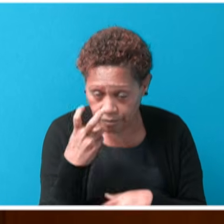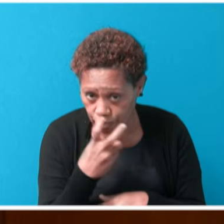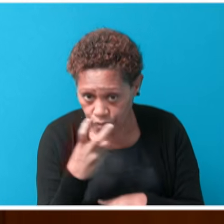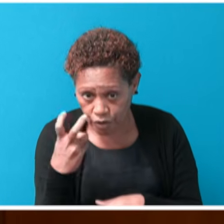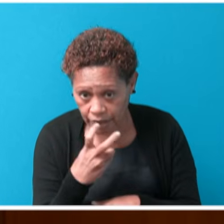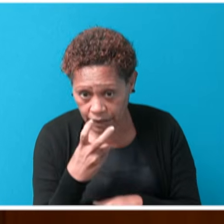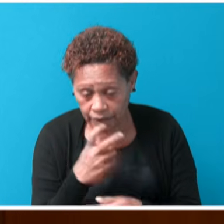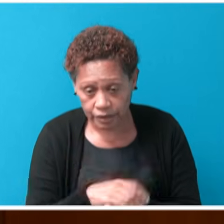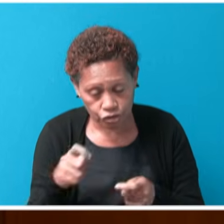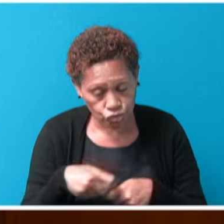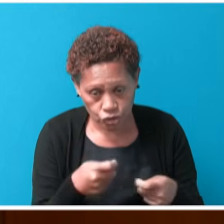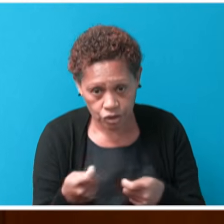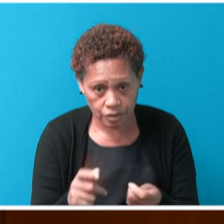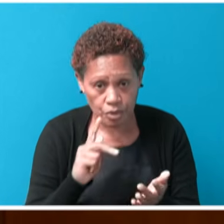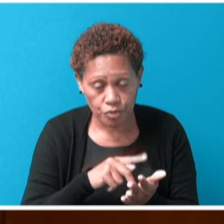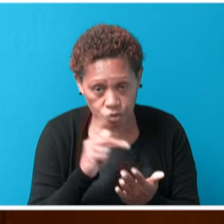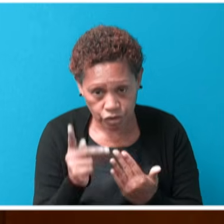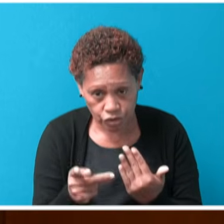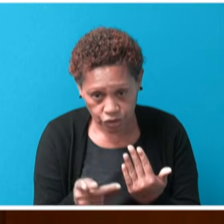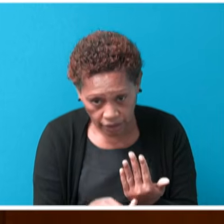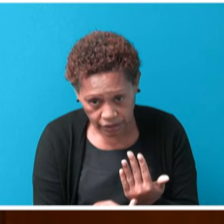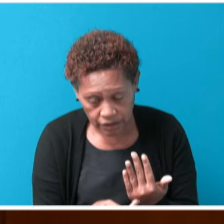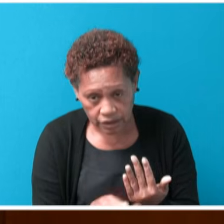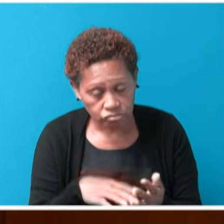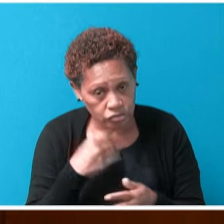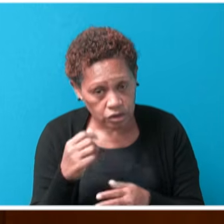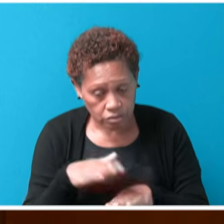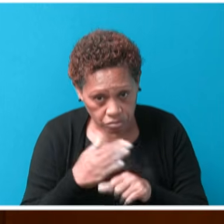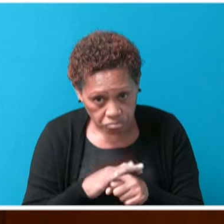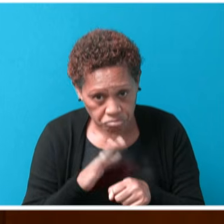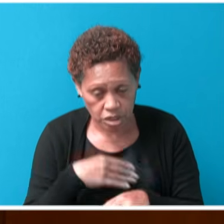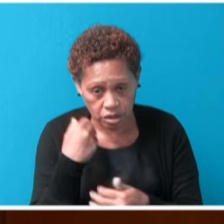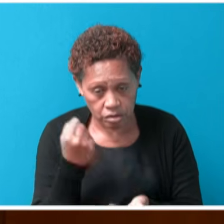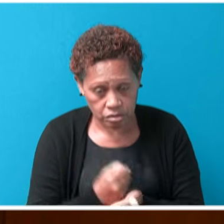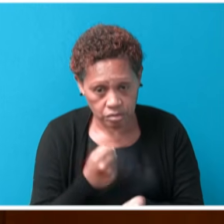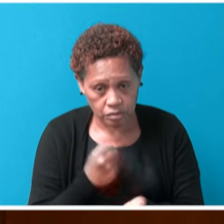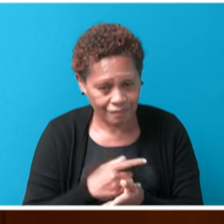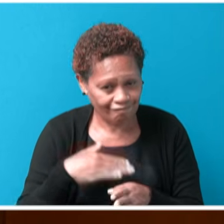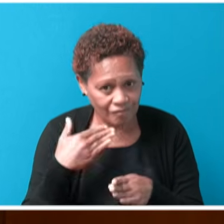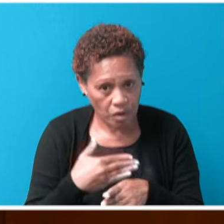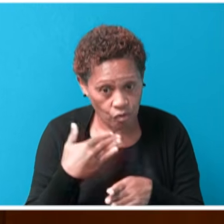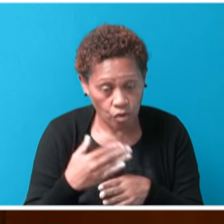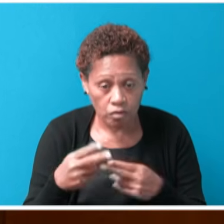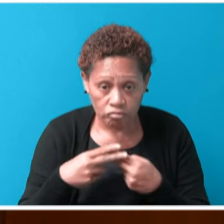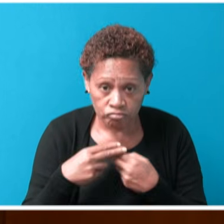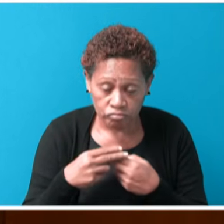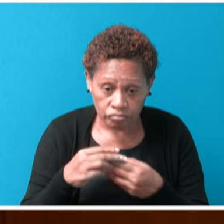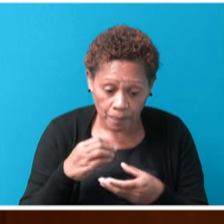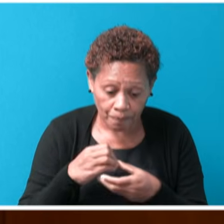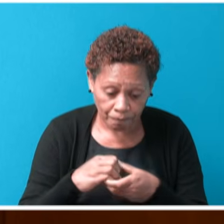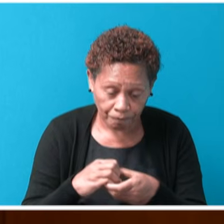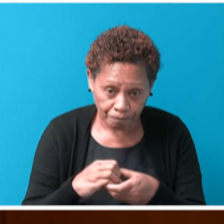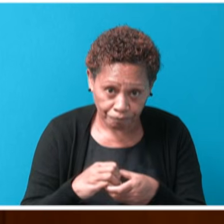monitors strategic projects, and ensures that ministries work in synergy. In a modern democracy, Mr. Speaker,